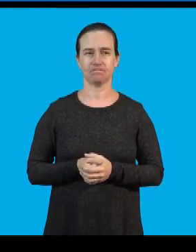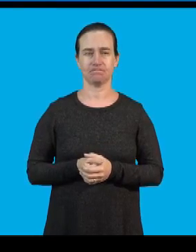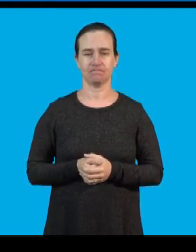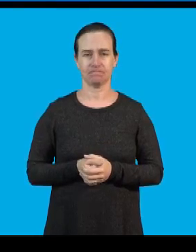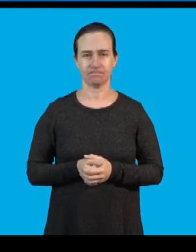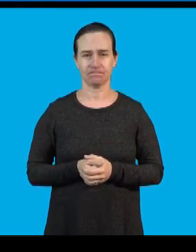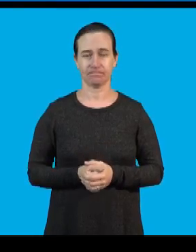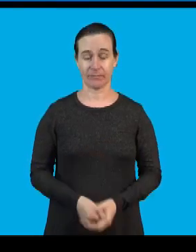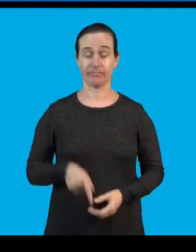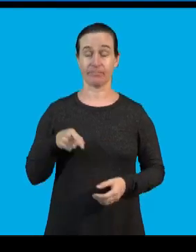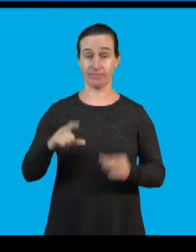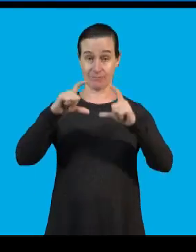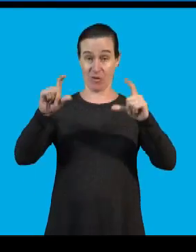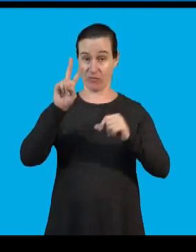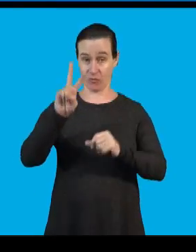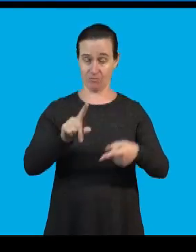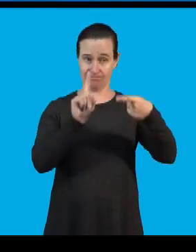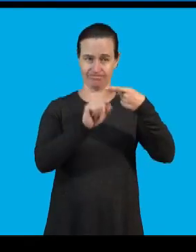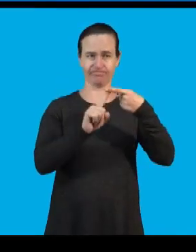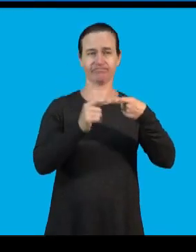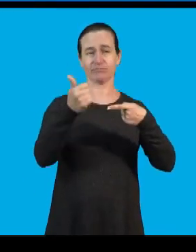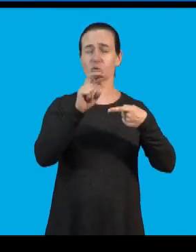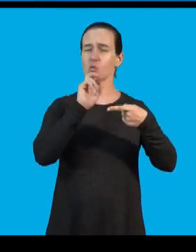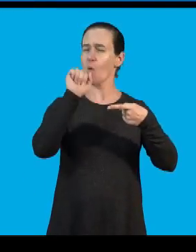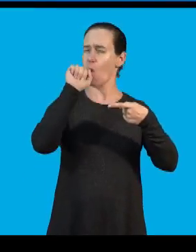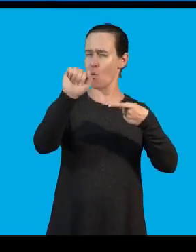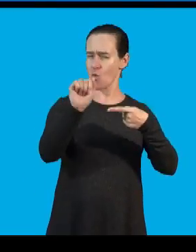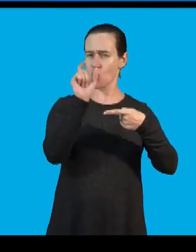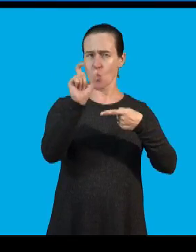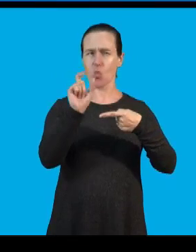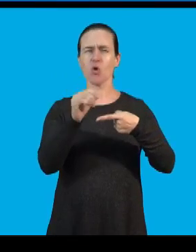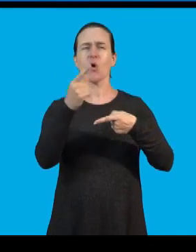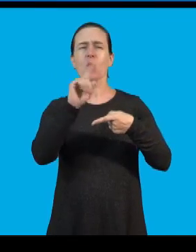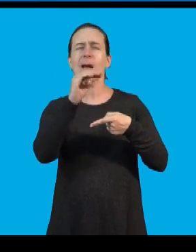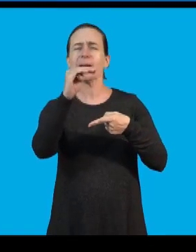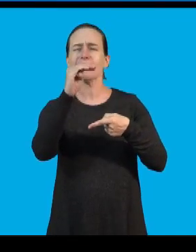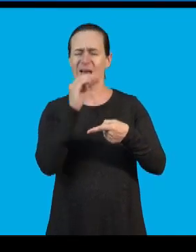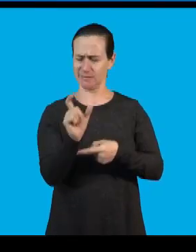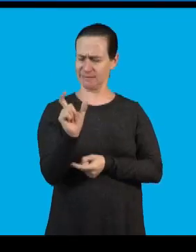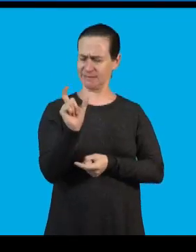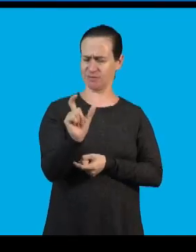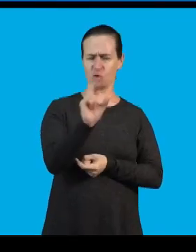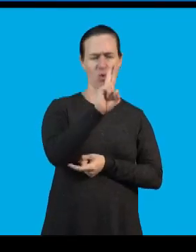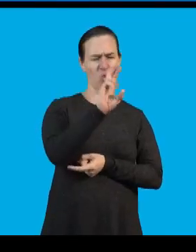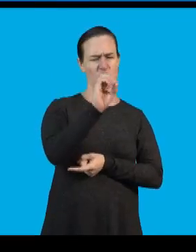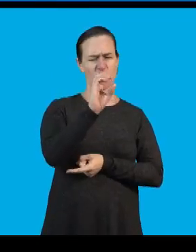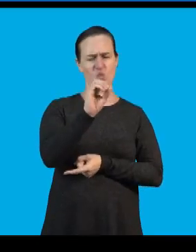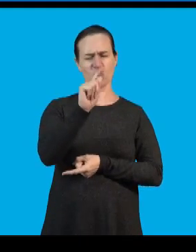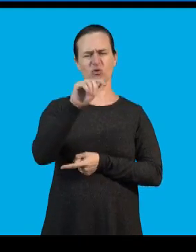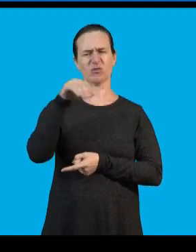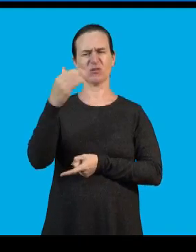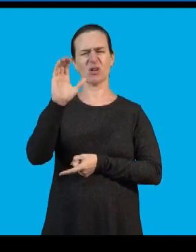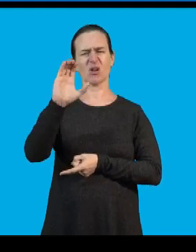says, using your own words, explain what is meant by the phrase root cause